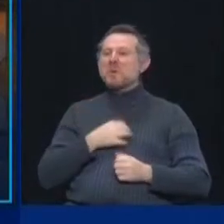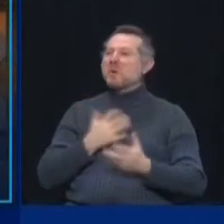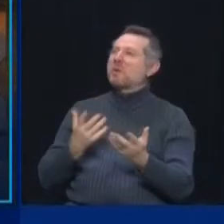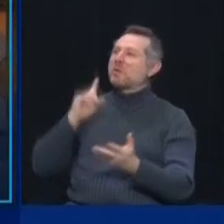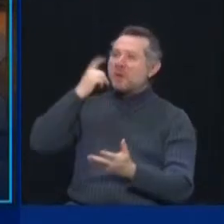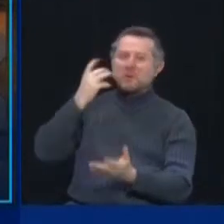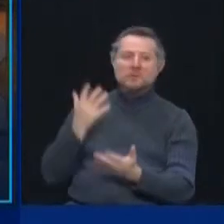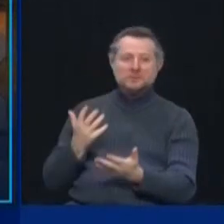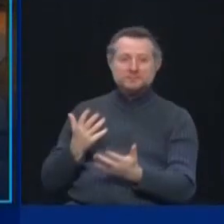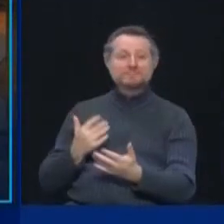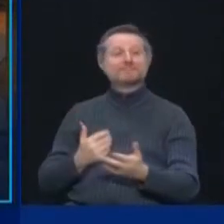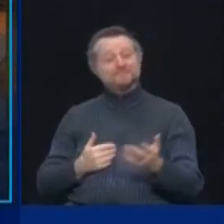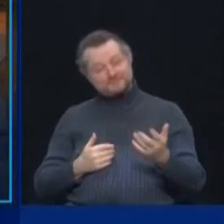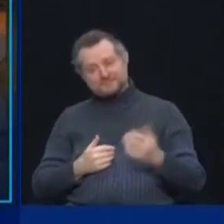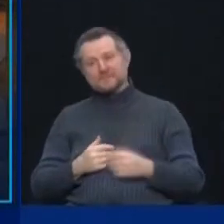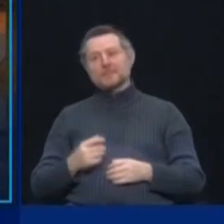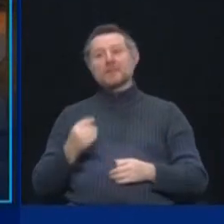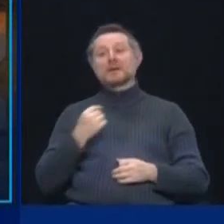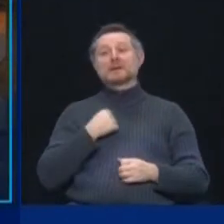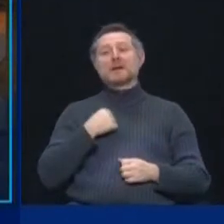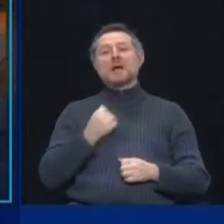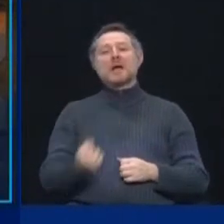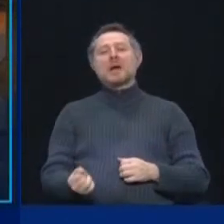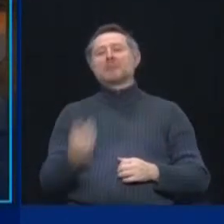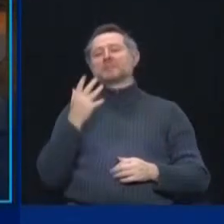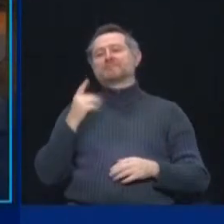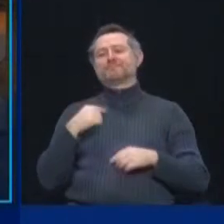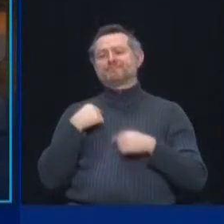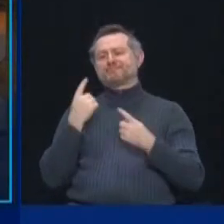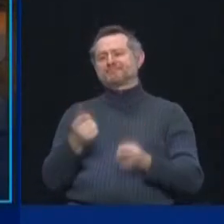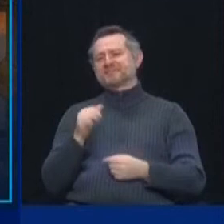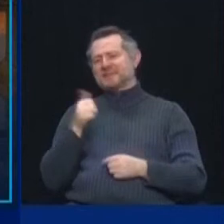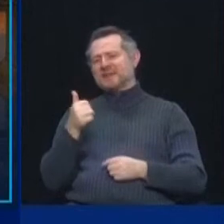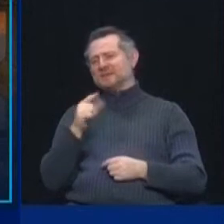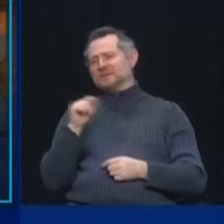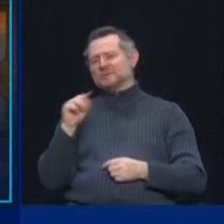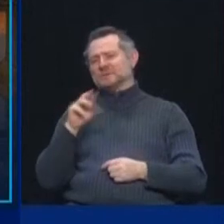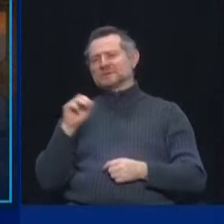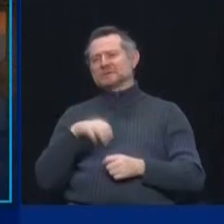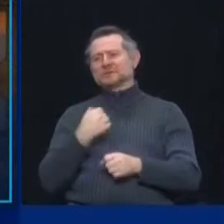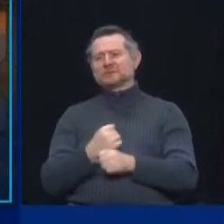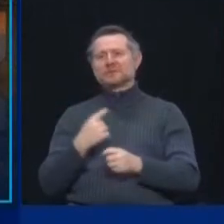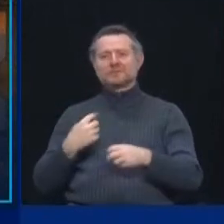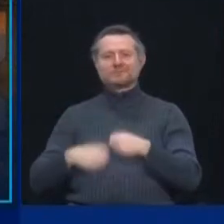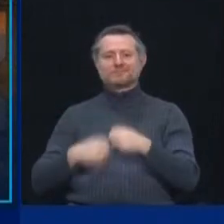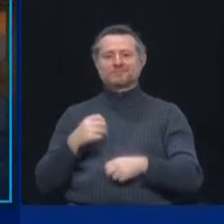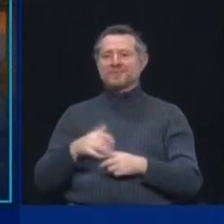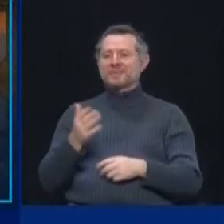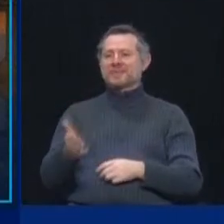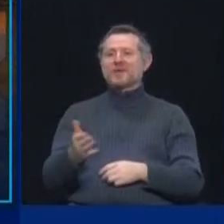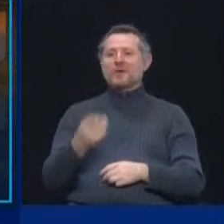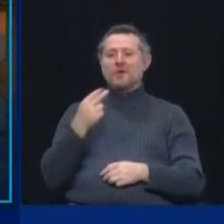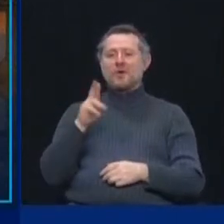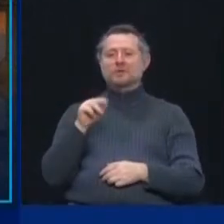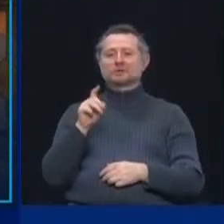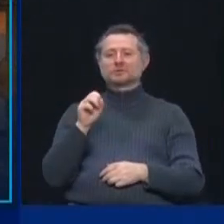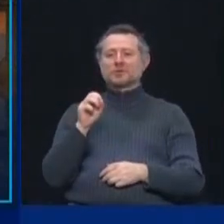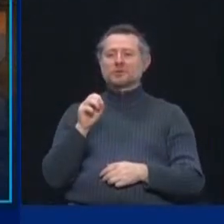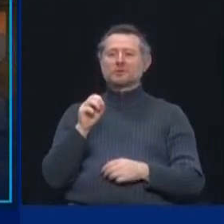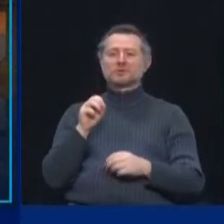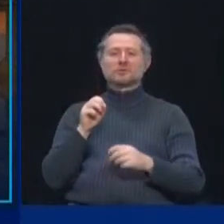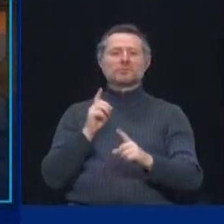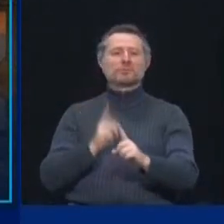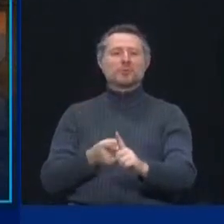How many decades have we been talking about the problem at Hunts Point and the trucks and the pollution